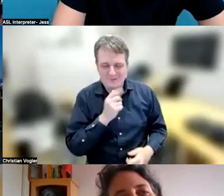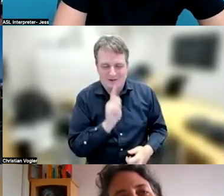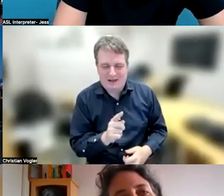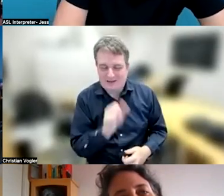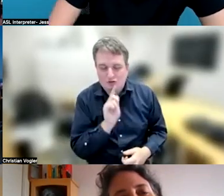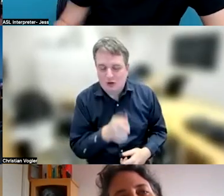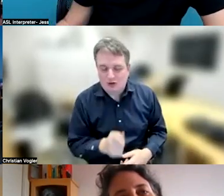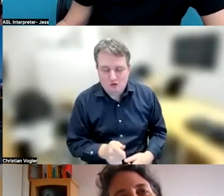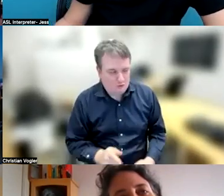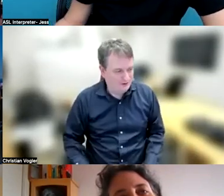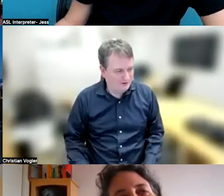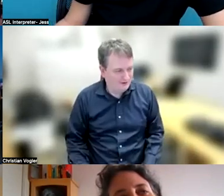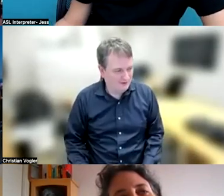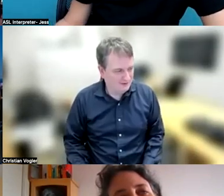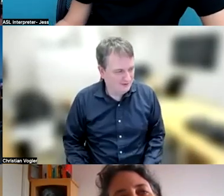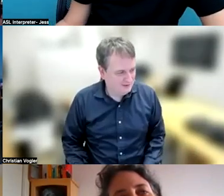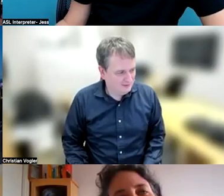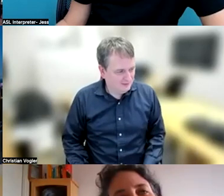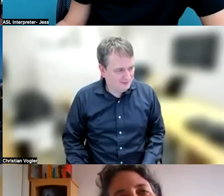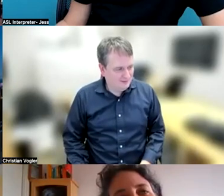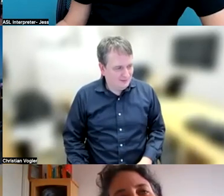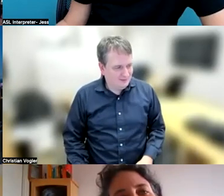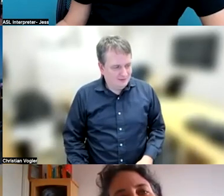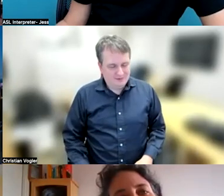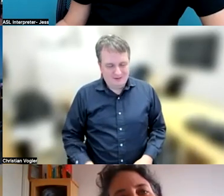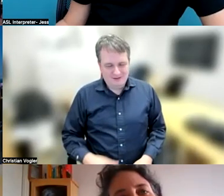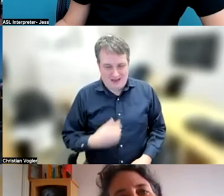that's going to solve all the accessibility problems. And of course, that's not true.